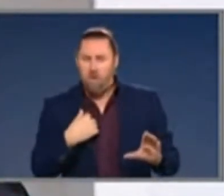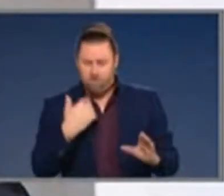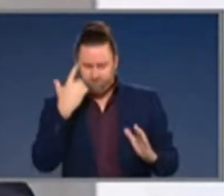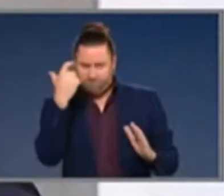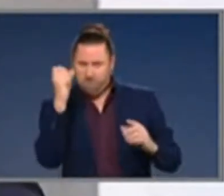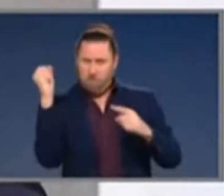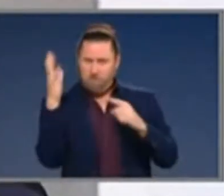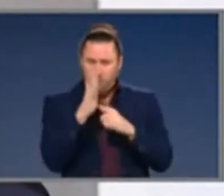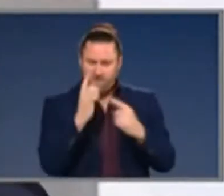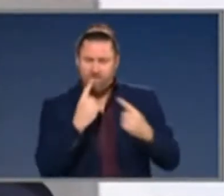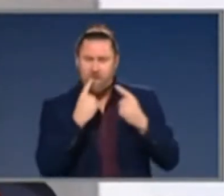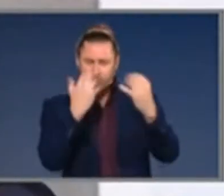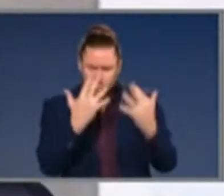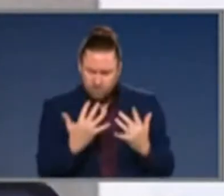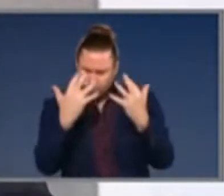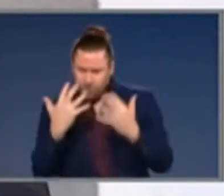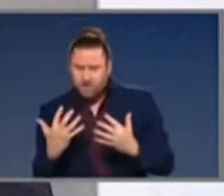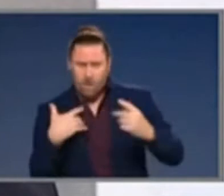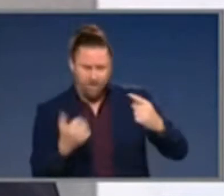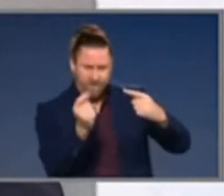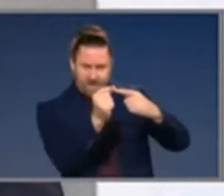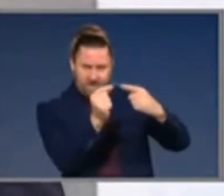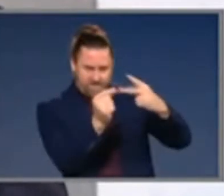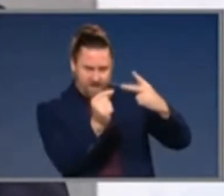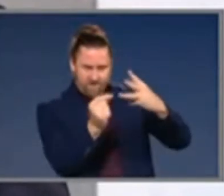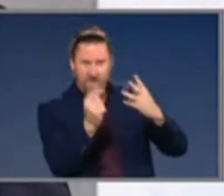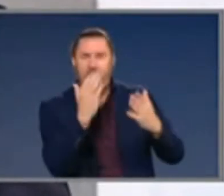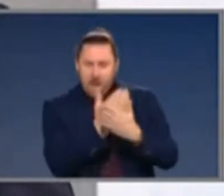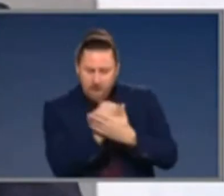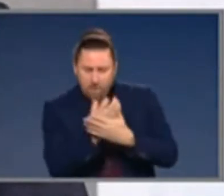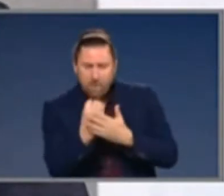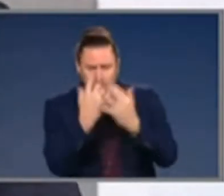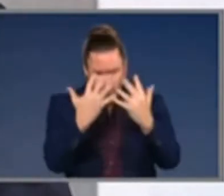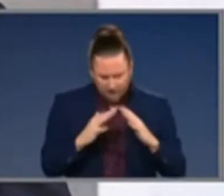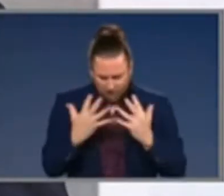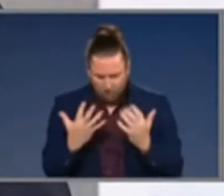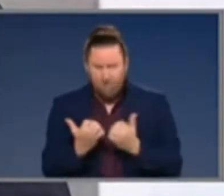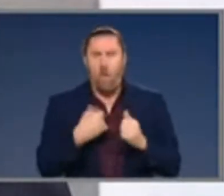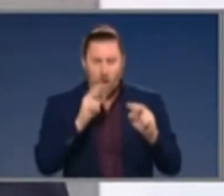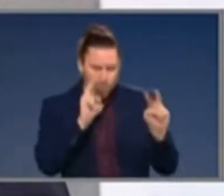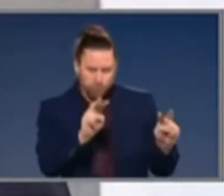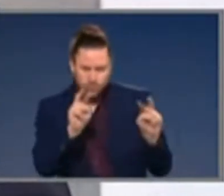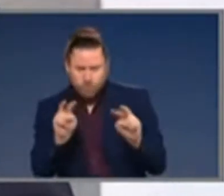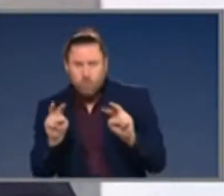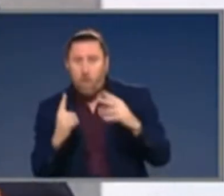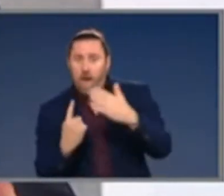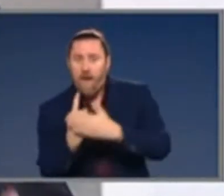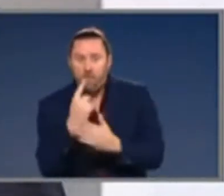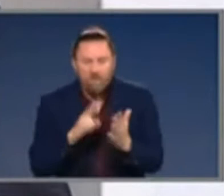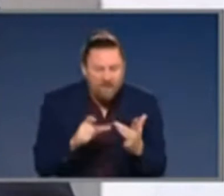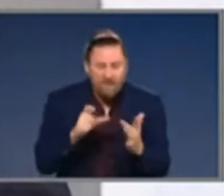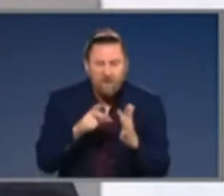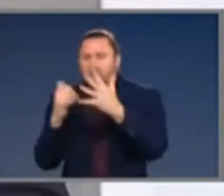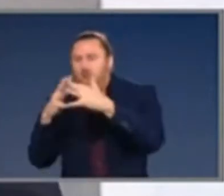of key data that enables us to track even more closely the performance of all states and territories as